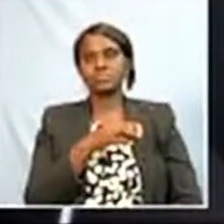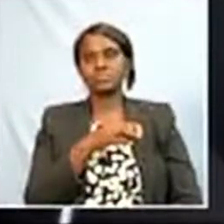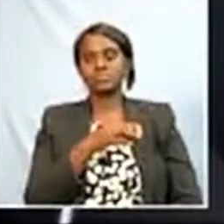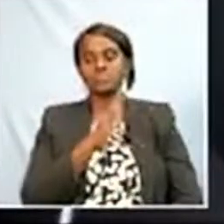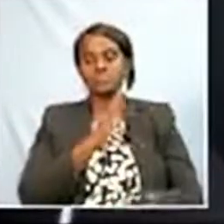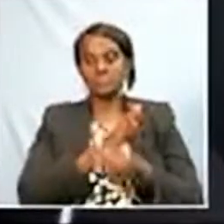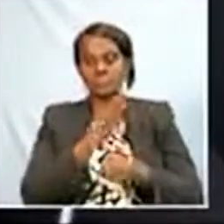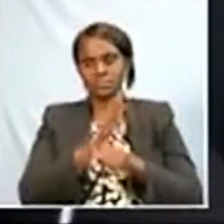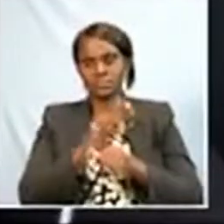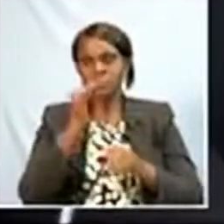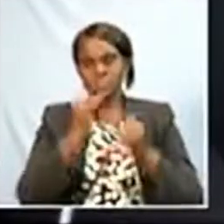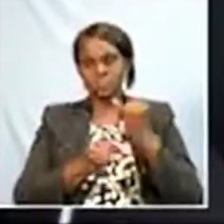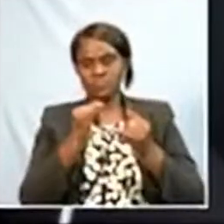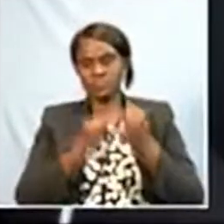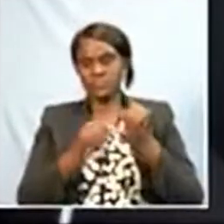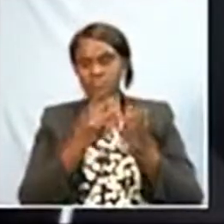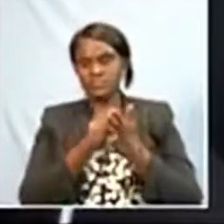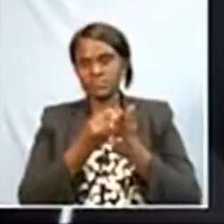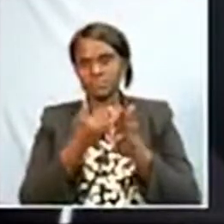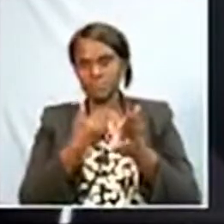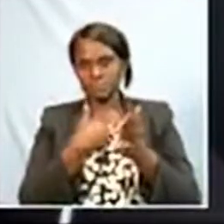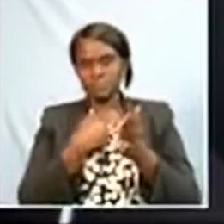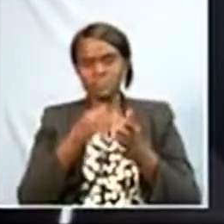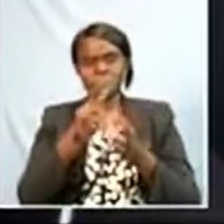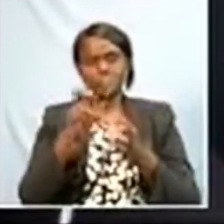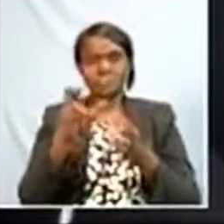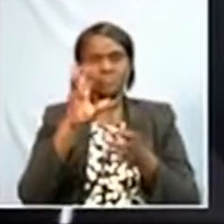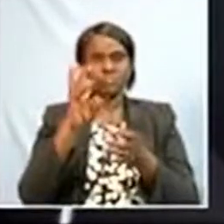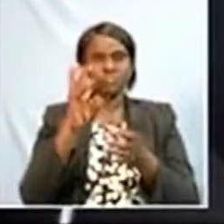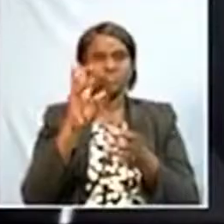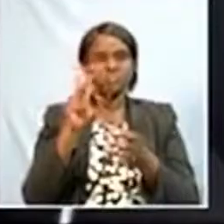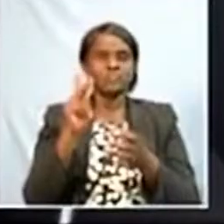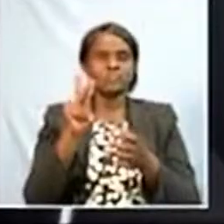final accounts, they had 306 kwacha.